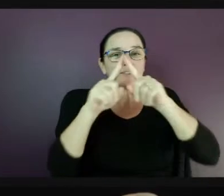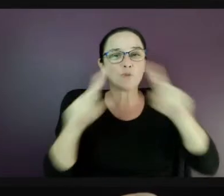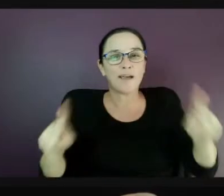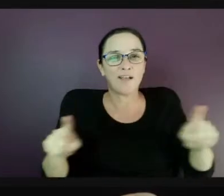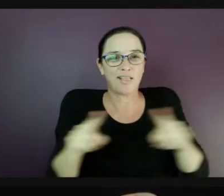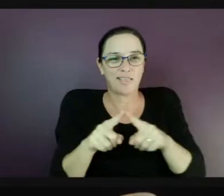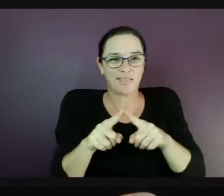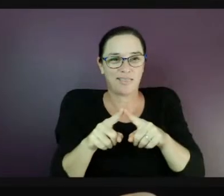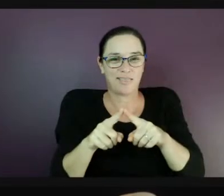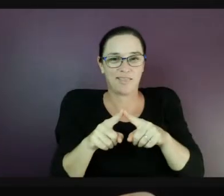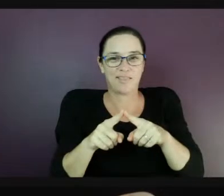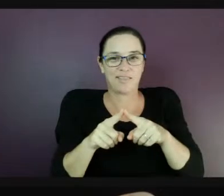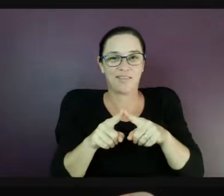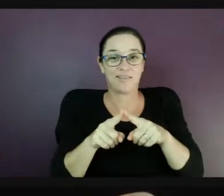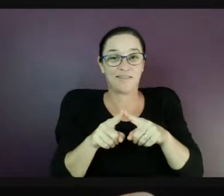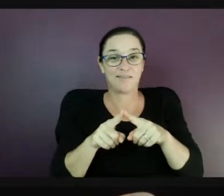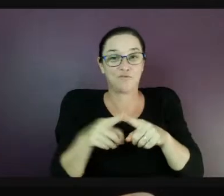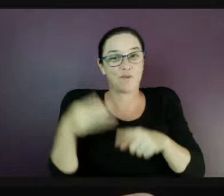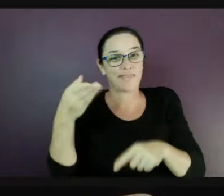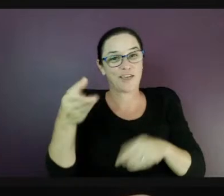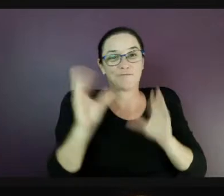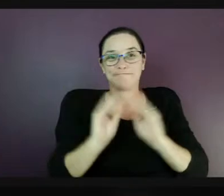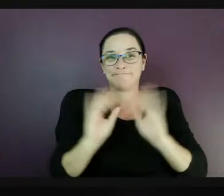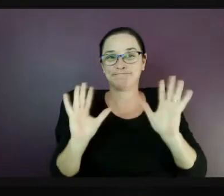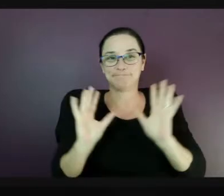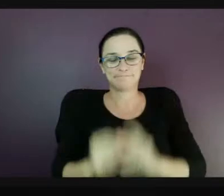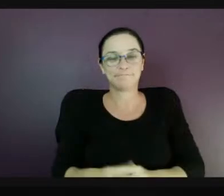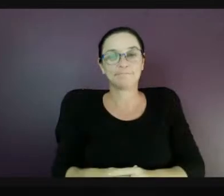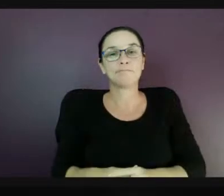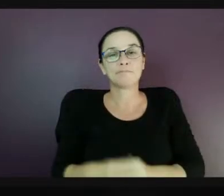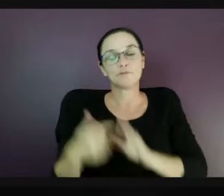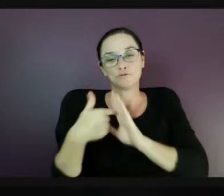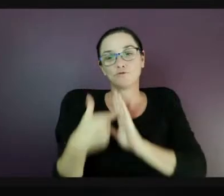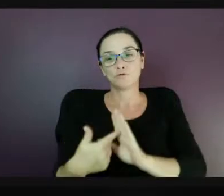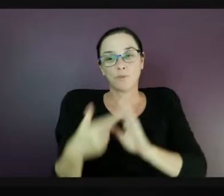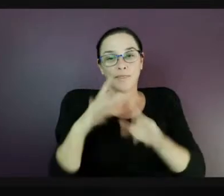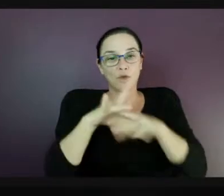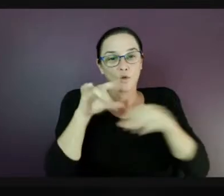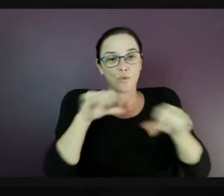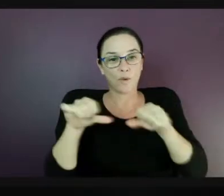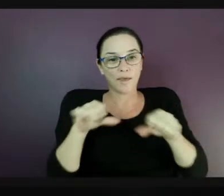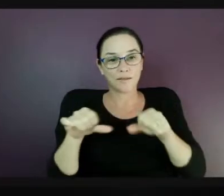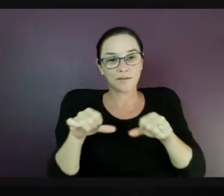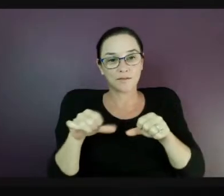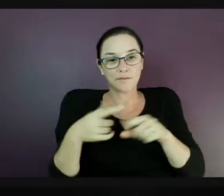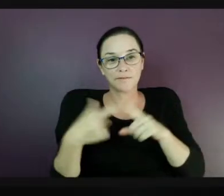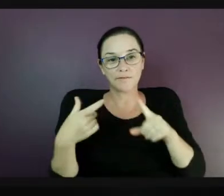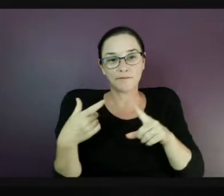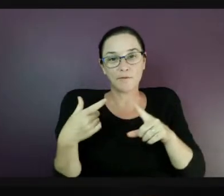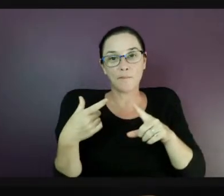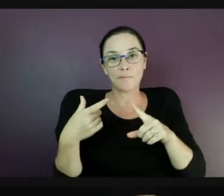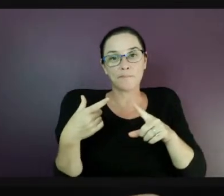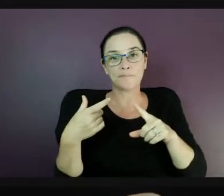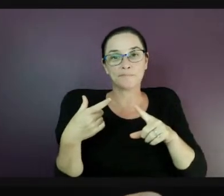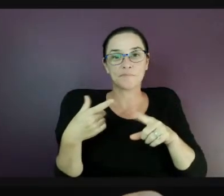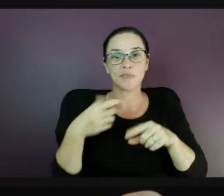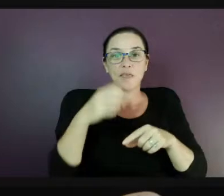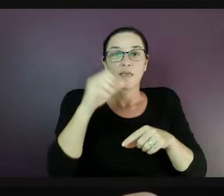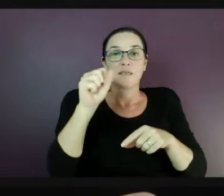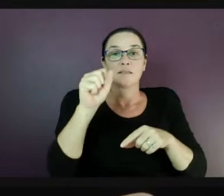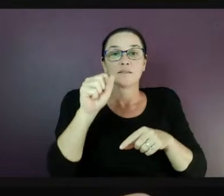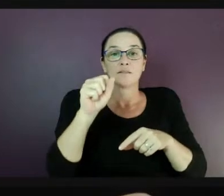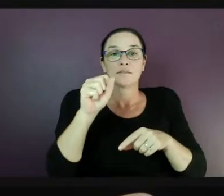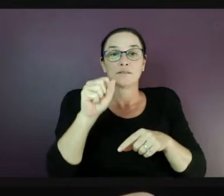is, right there. It's shown in these earthquakes from the seismic southwest rift zone, that leg right